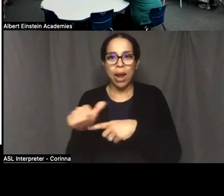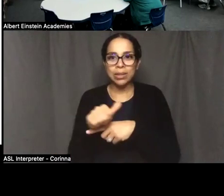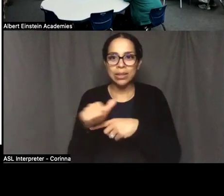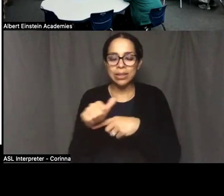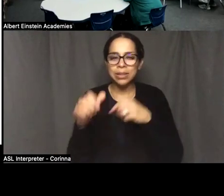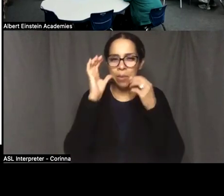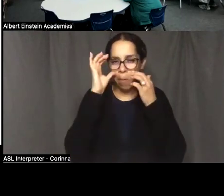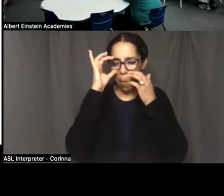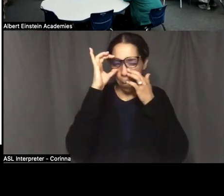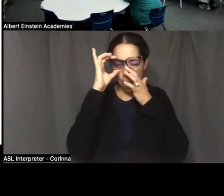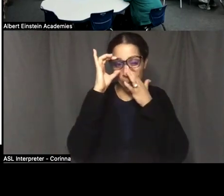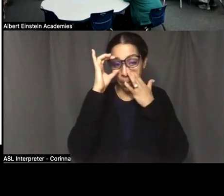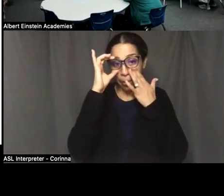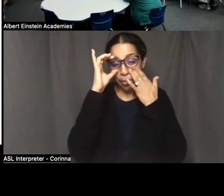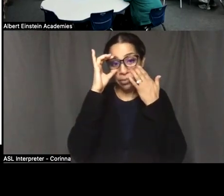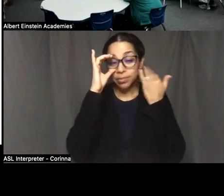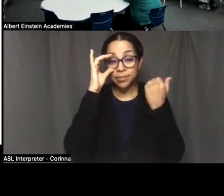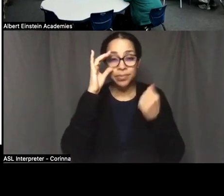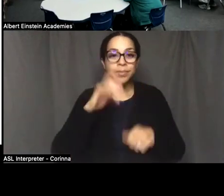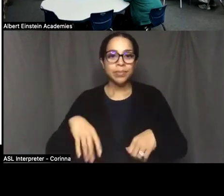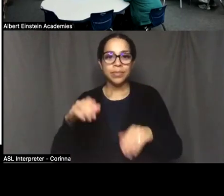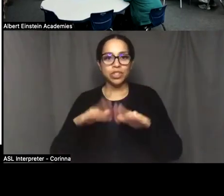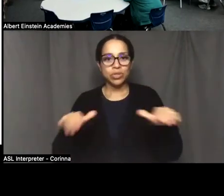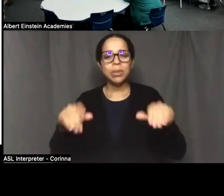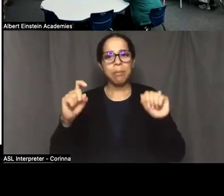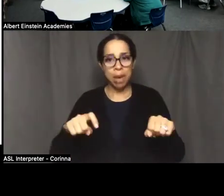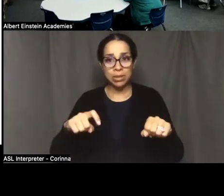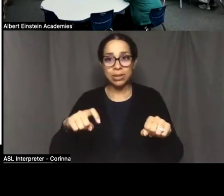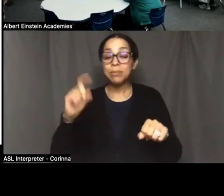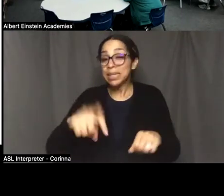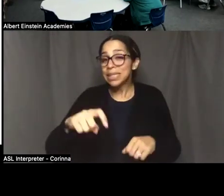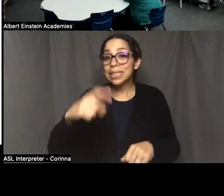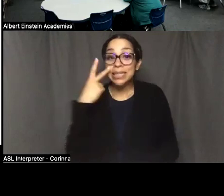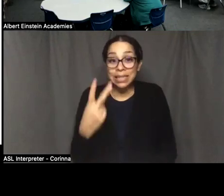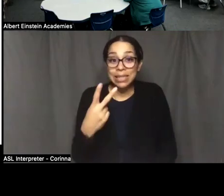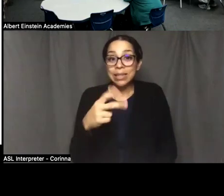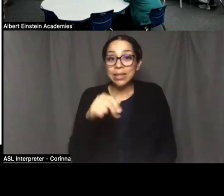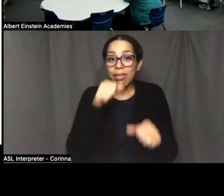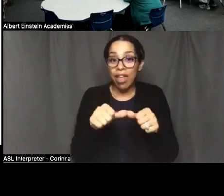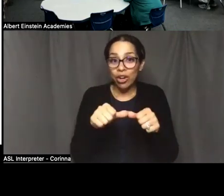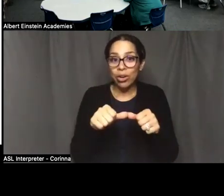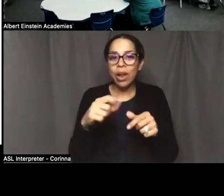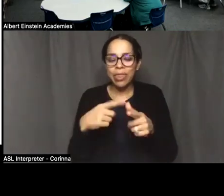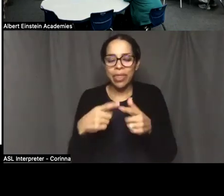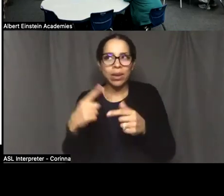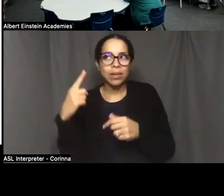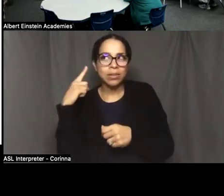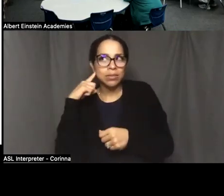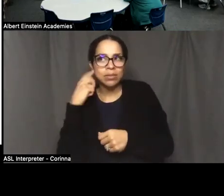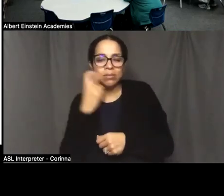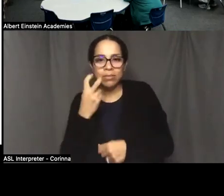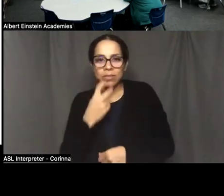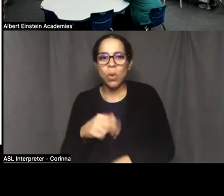they have to know about. They have to be able to see the letter and say the sound. They have to know A says app. See it and go, oh, app says